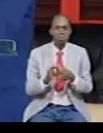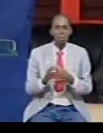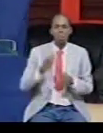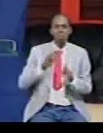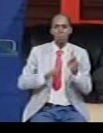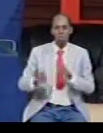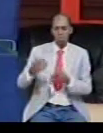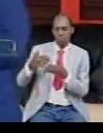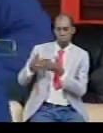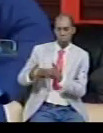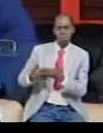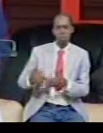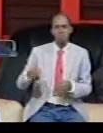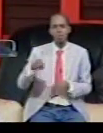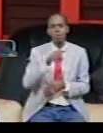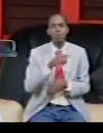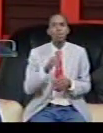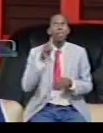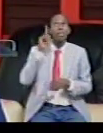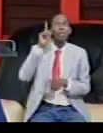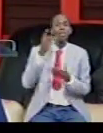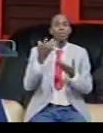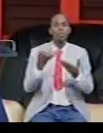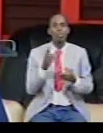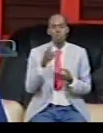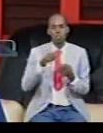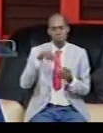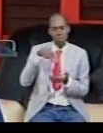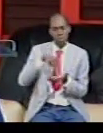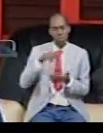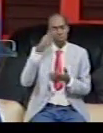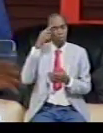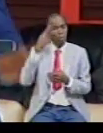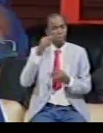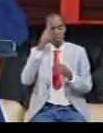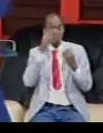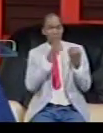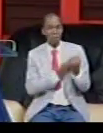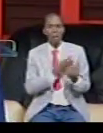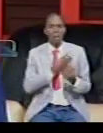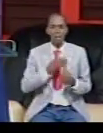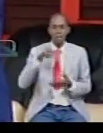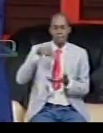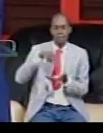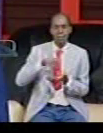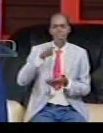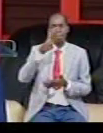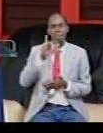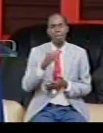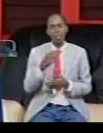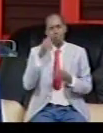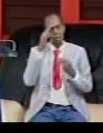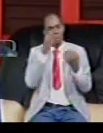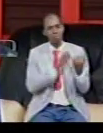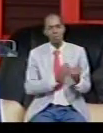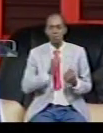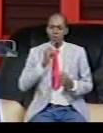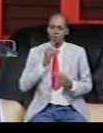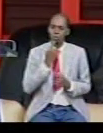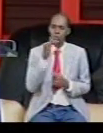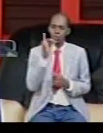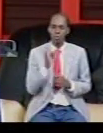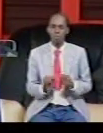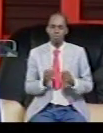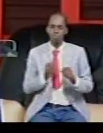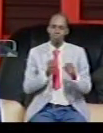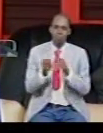you? He wants you to stand for the faith and to stand by the faith, earnestly contending,